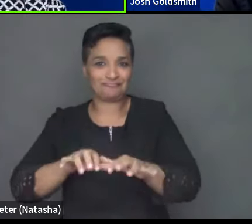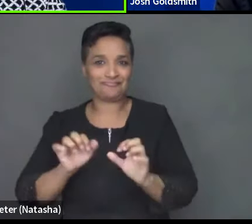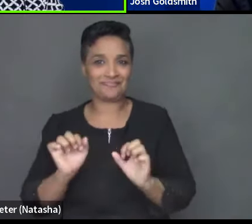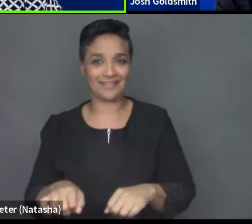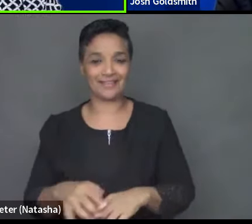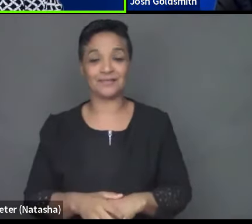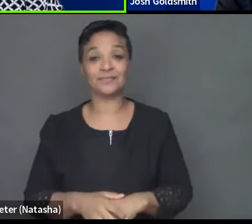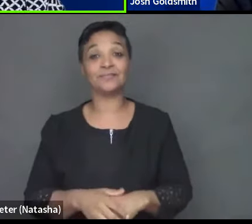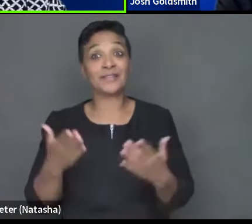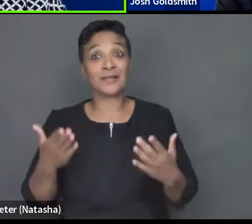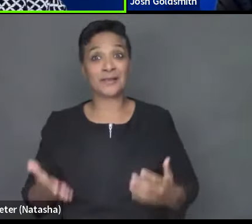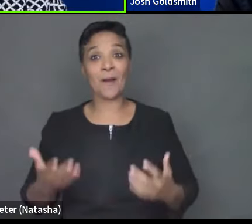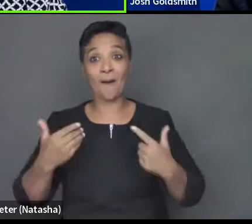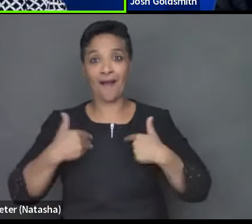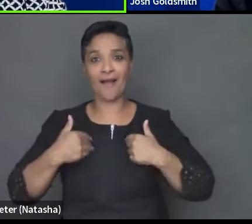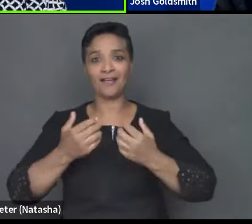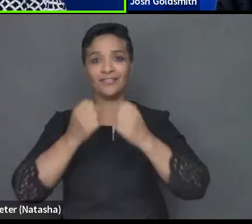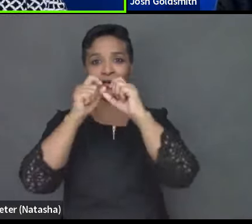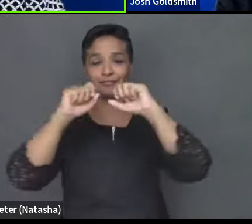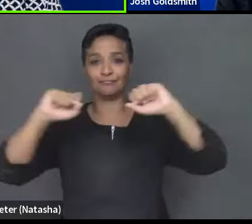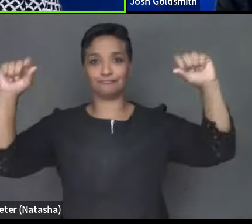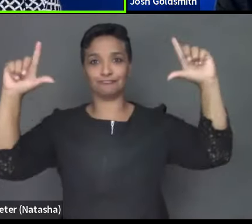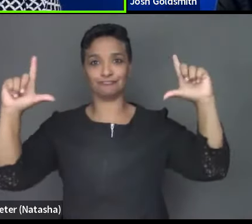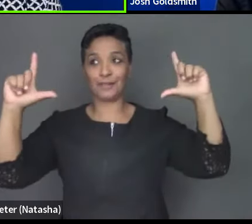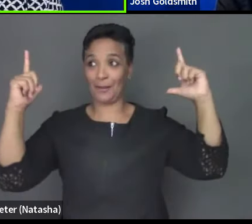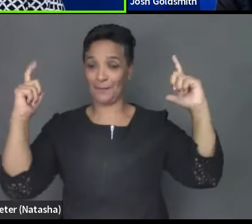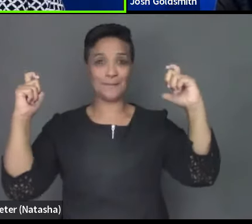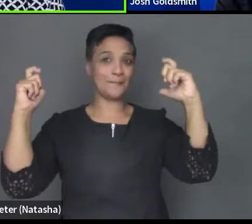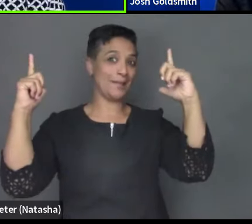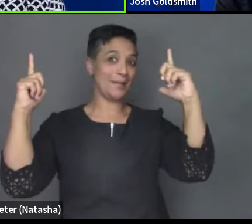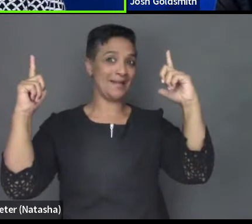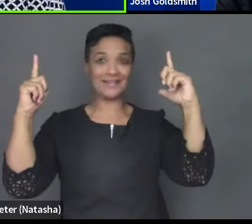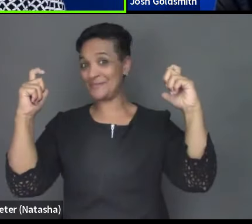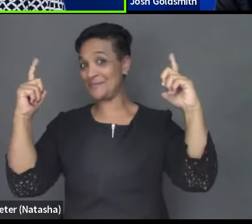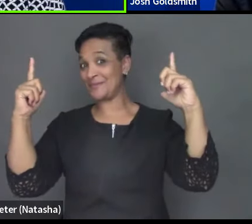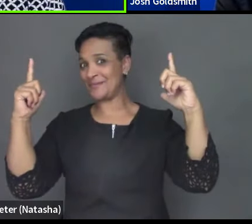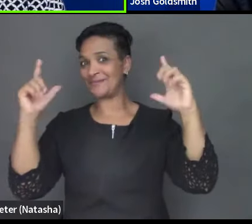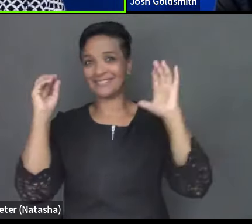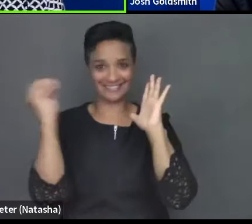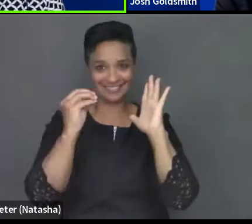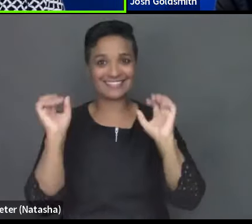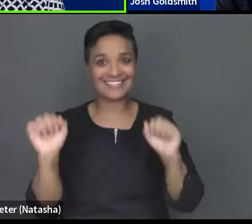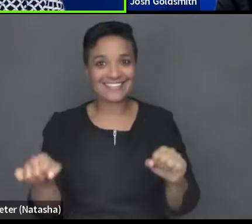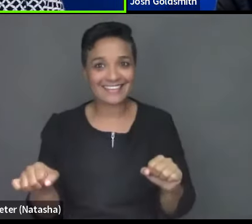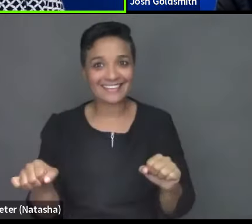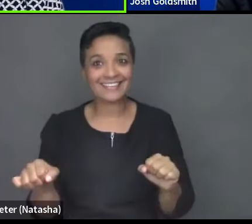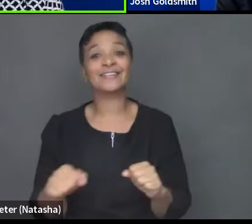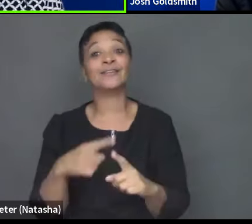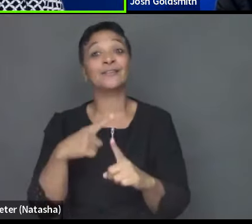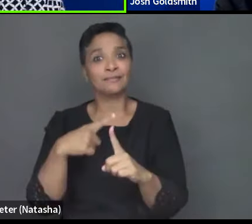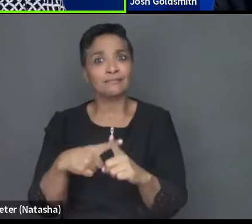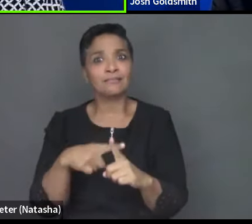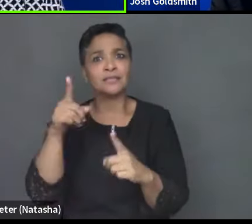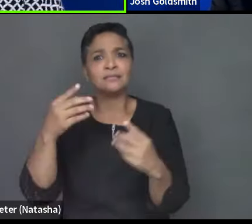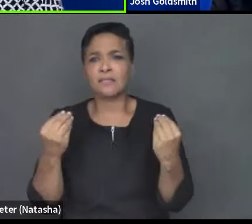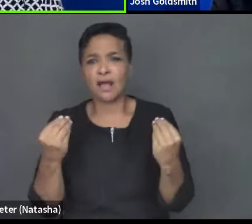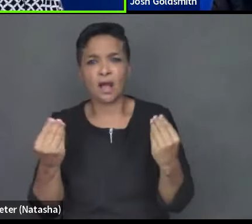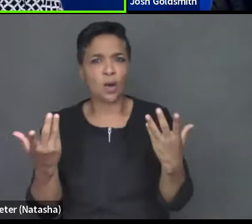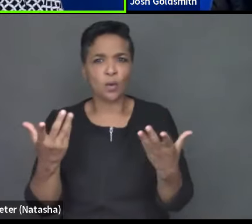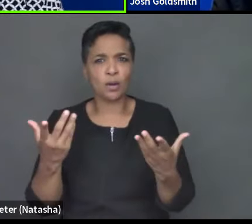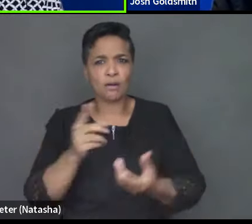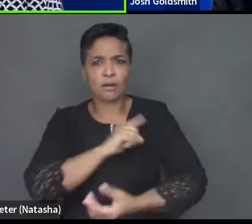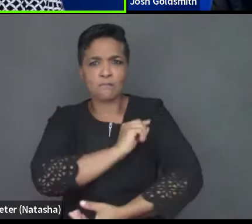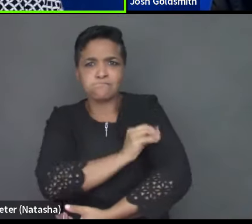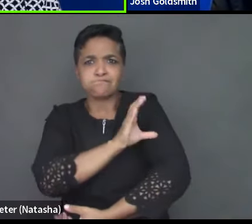booth. So you're going to hear all about that today, and there's more. We are also going to show you how to use the Power Pack. If you already have the